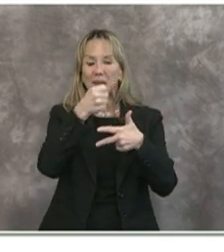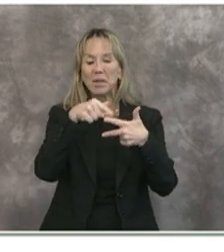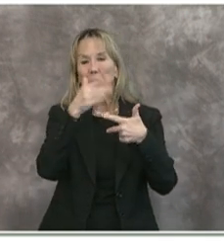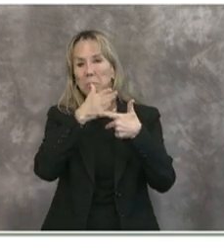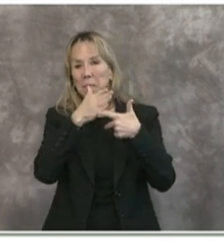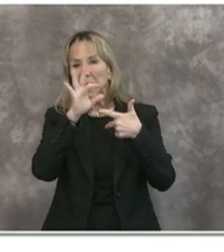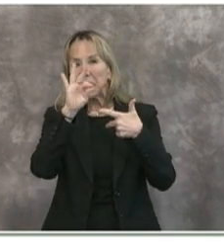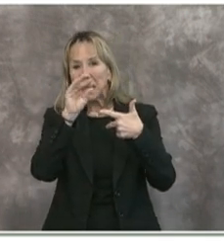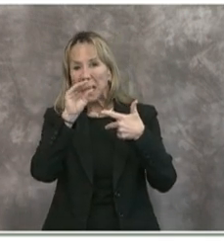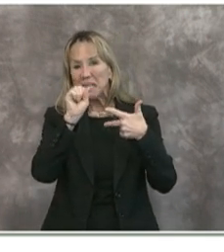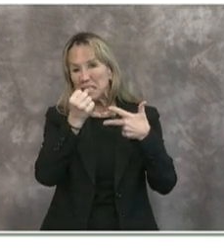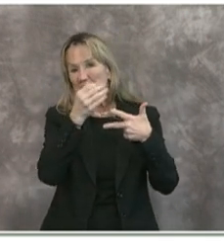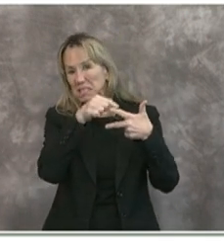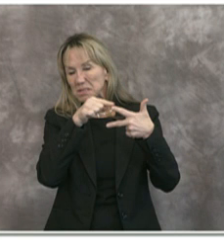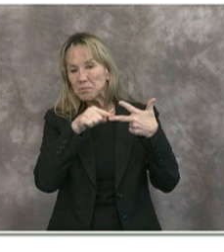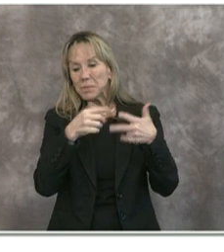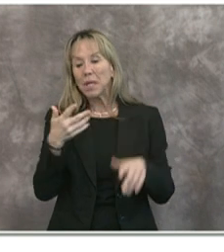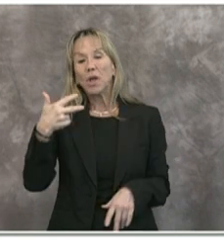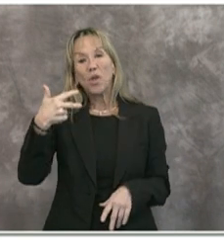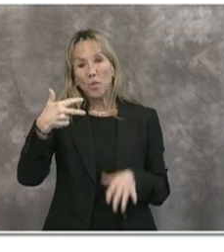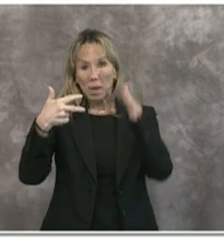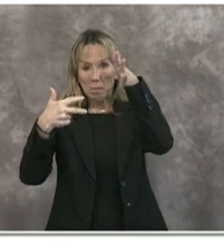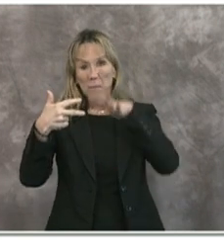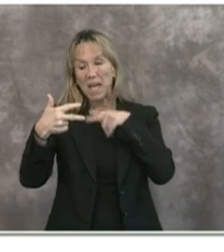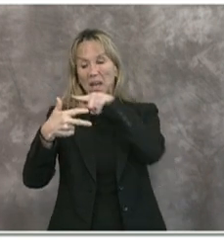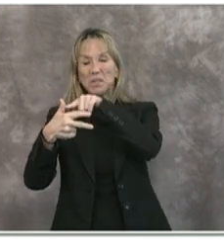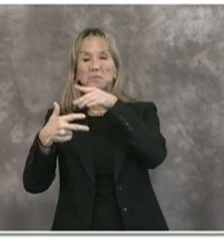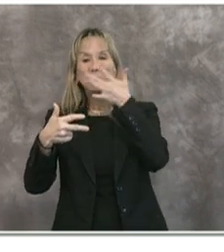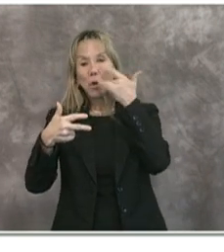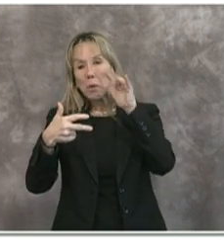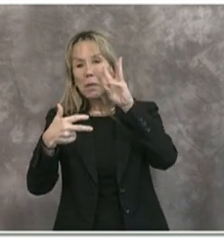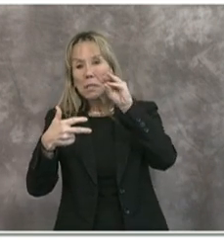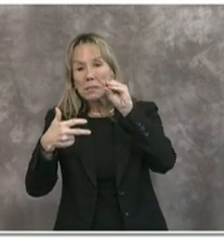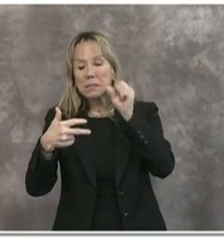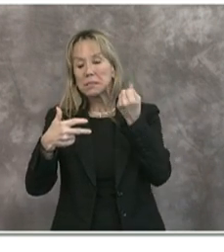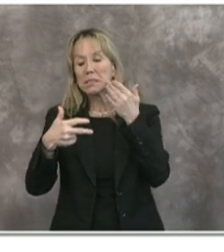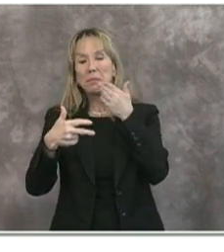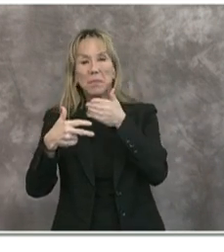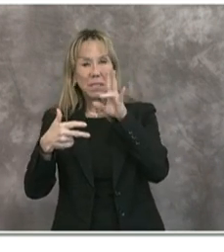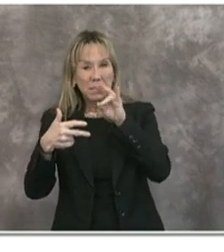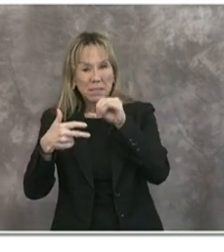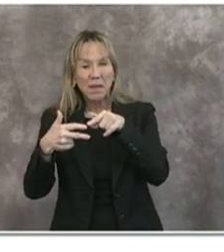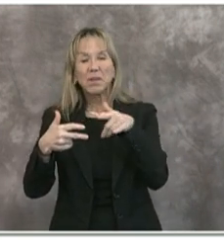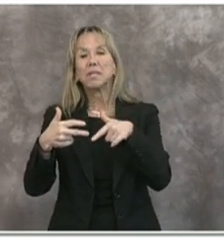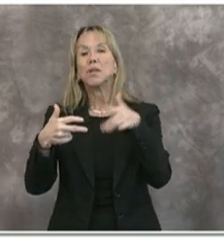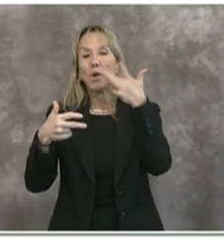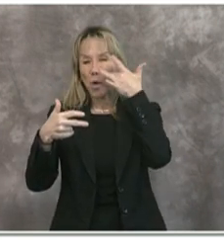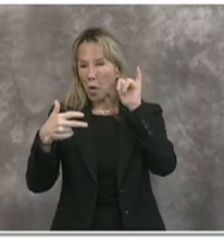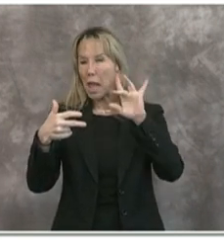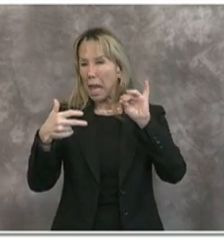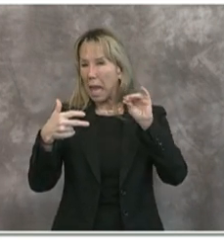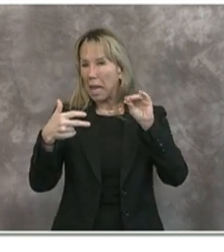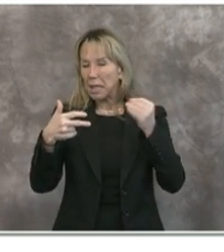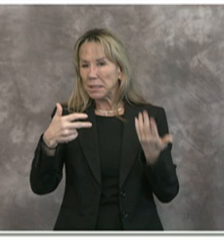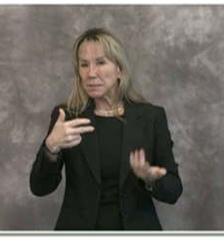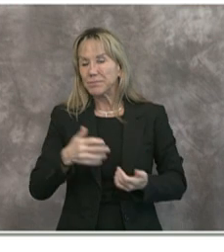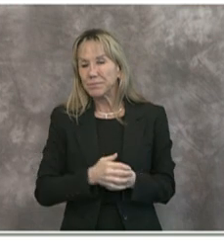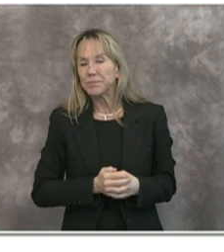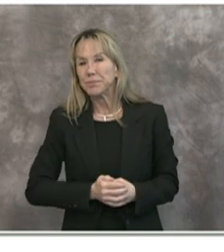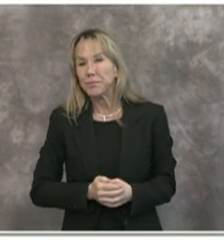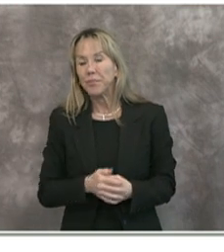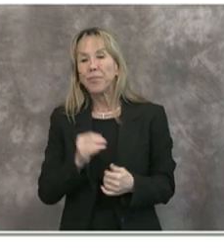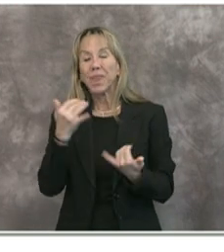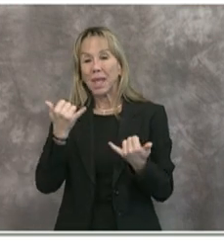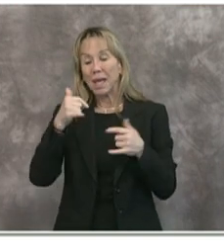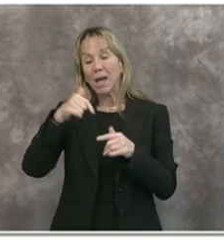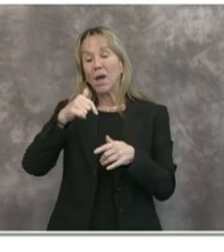mid-90s, and 3 males in their early 60s, mid-70s, and early 80s. The date of death